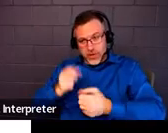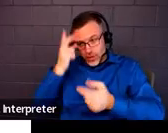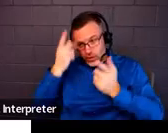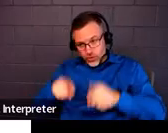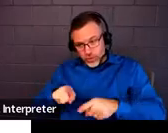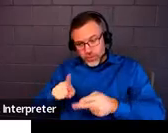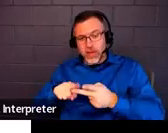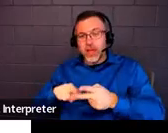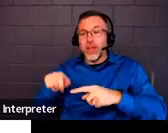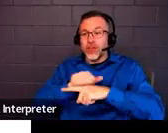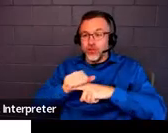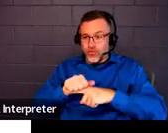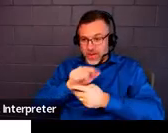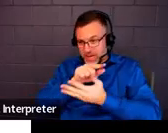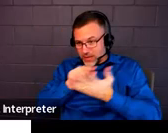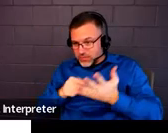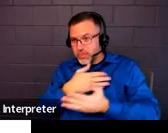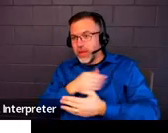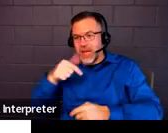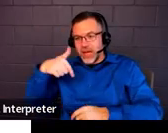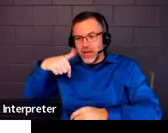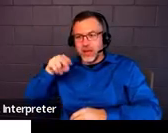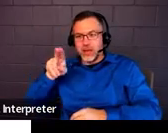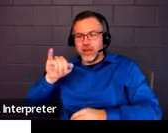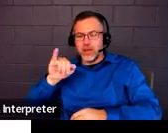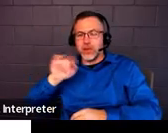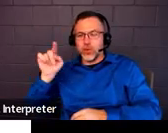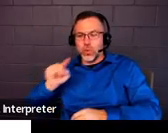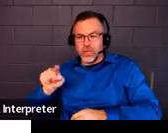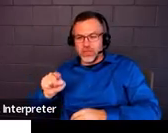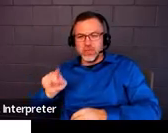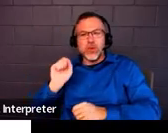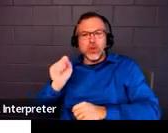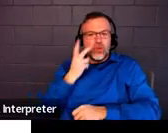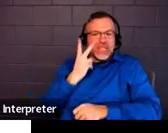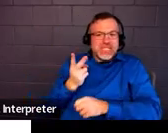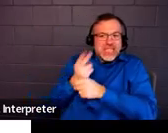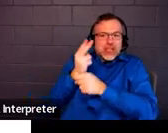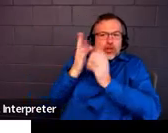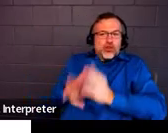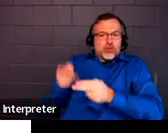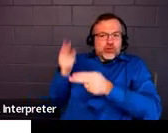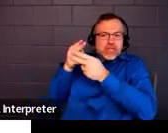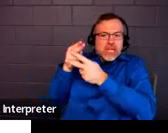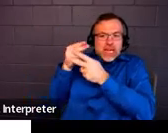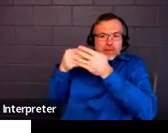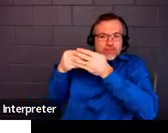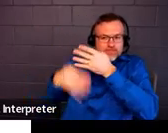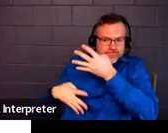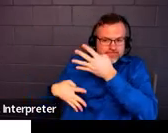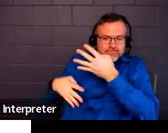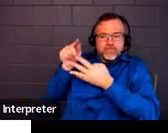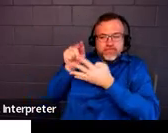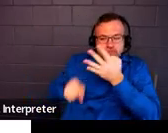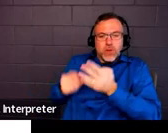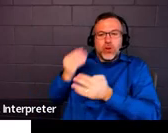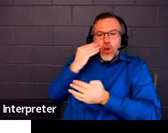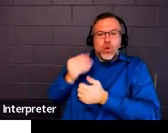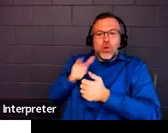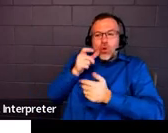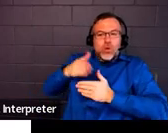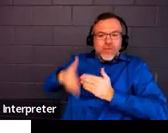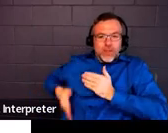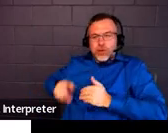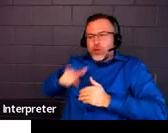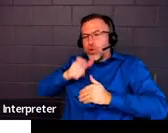and the quiz. You'll be able to see that right under users when you log into the platform. Confirm that all of your TAs have reviewed the directions for